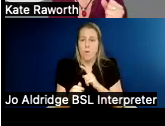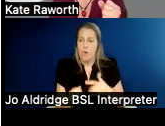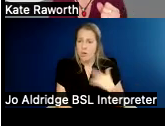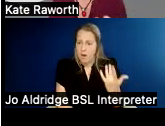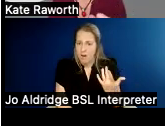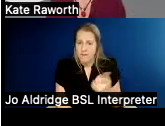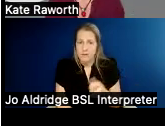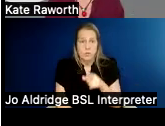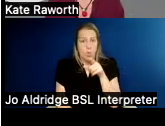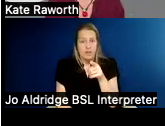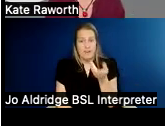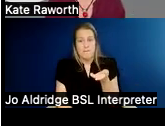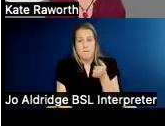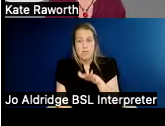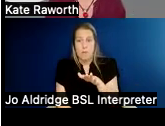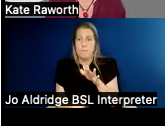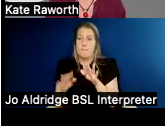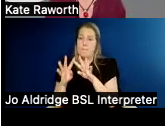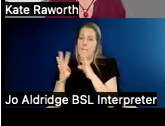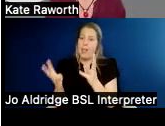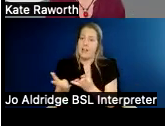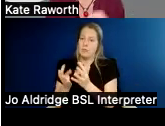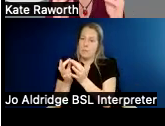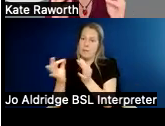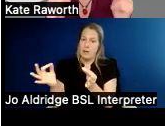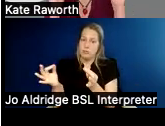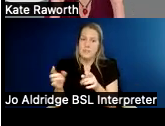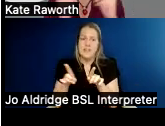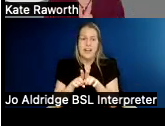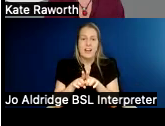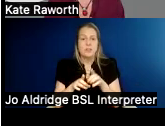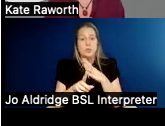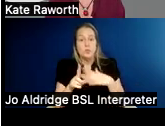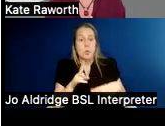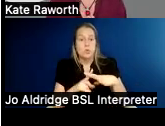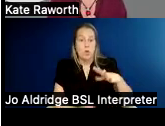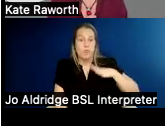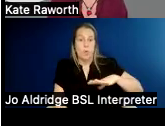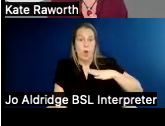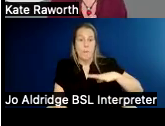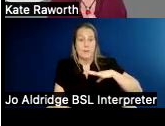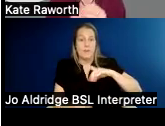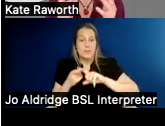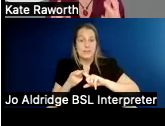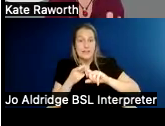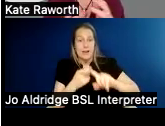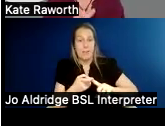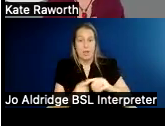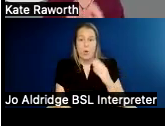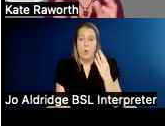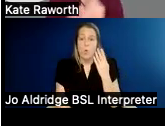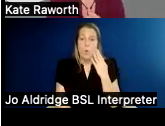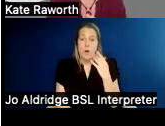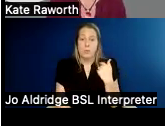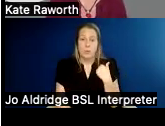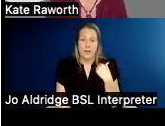and from the social priorities expressed in the Sustainable Development Goals. And this is what it looks like when quantified. And for the first time,